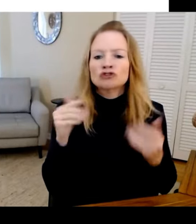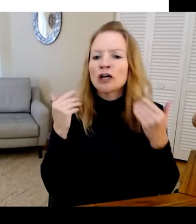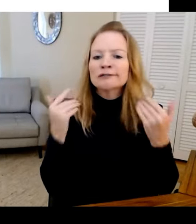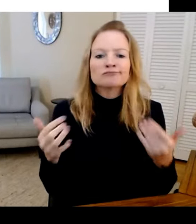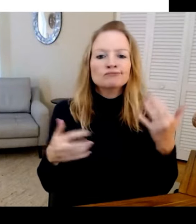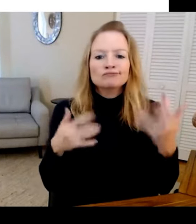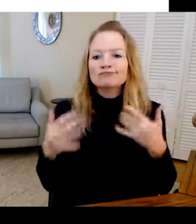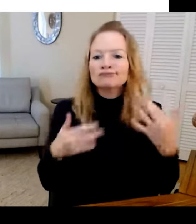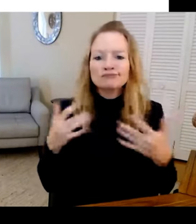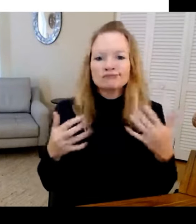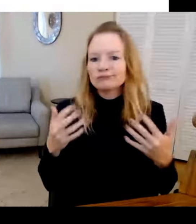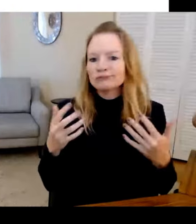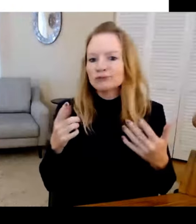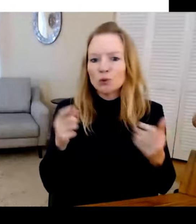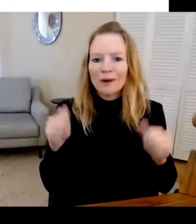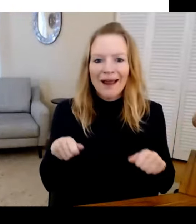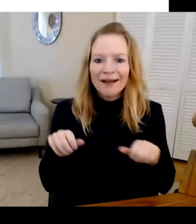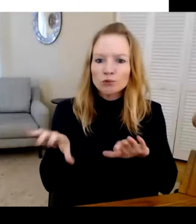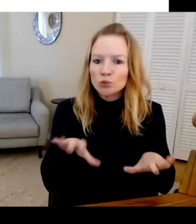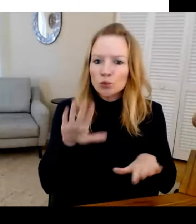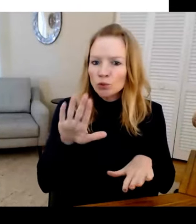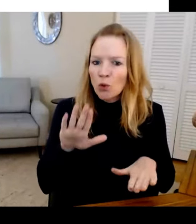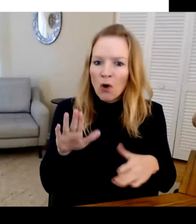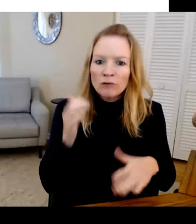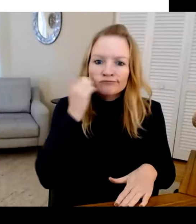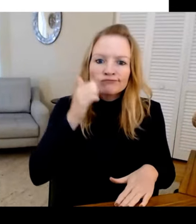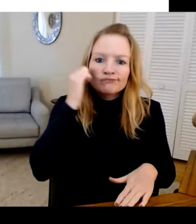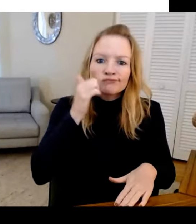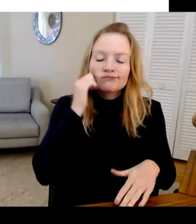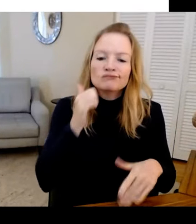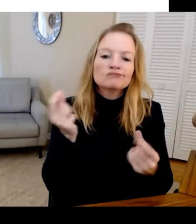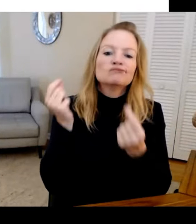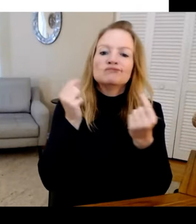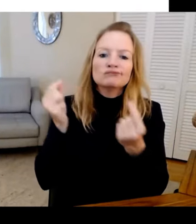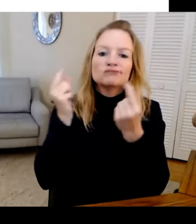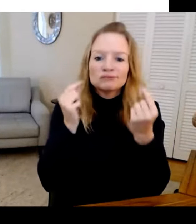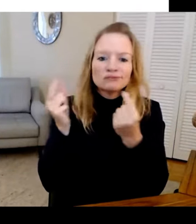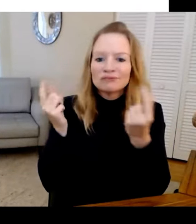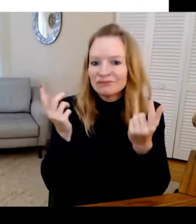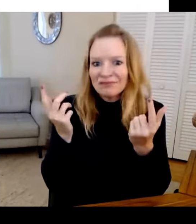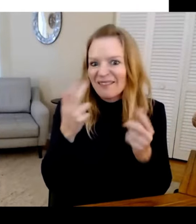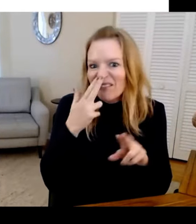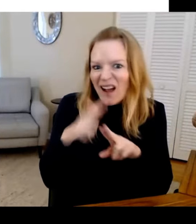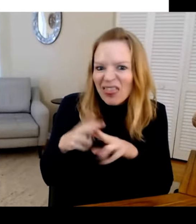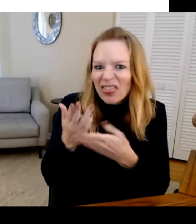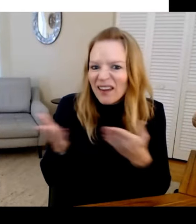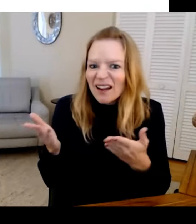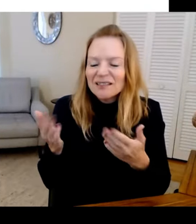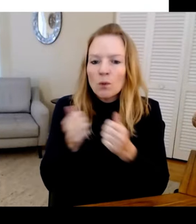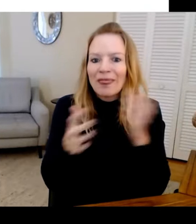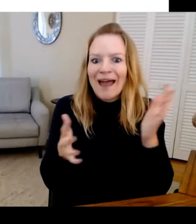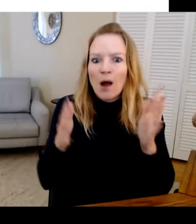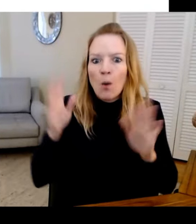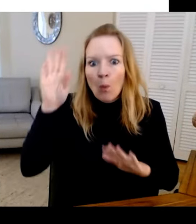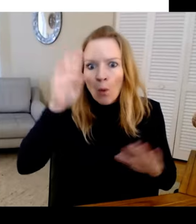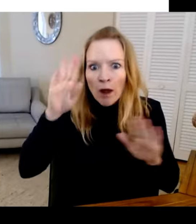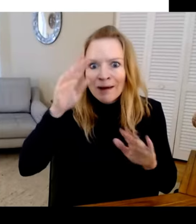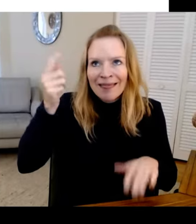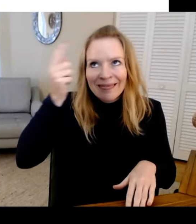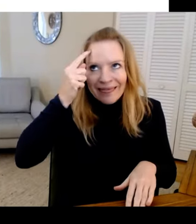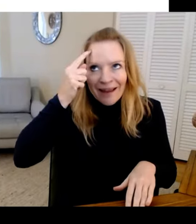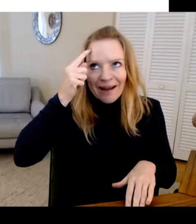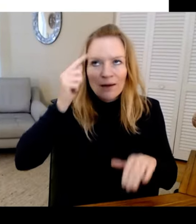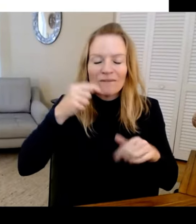beat. No, you can just go ahead about your everyday, daily lives, do what you normally do fun